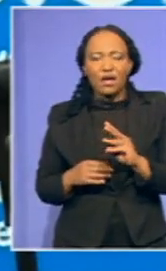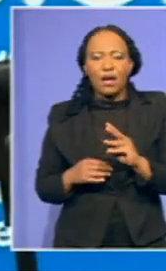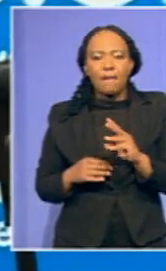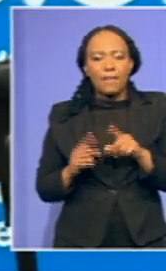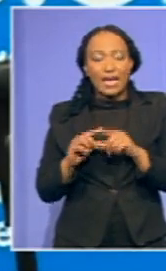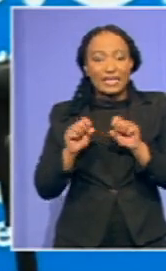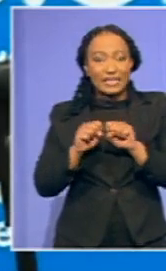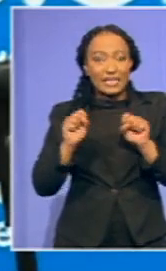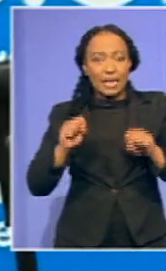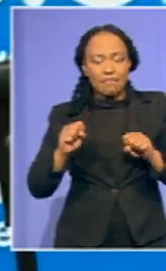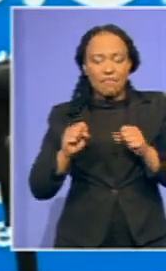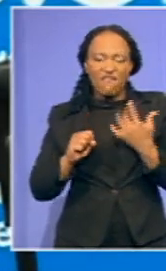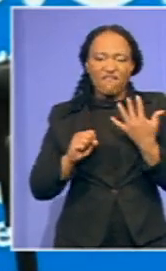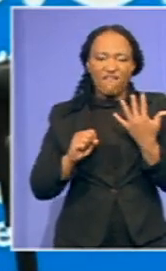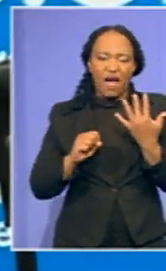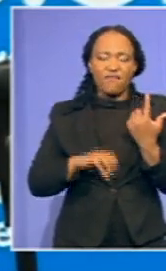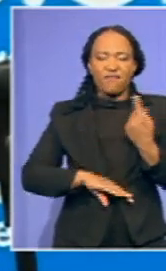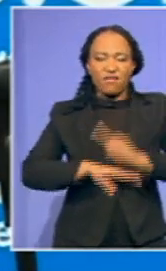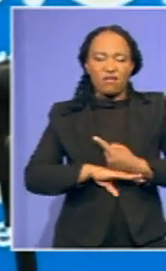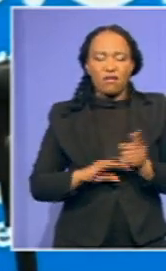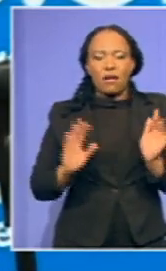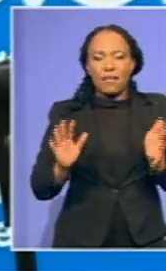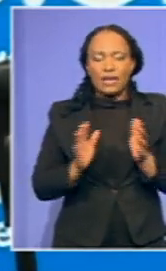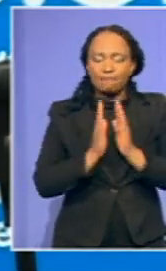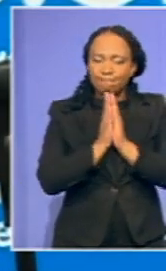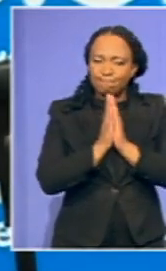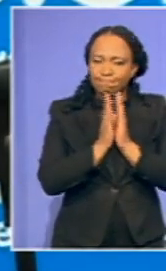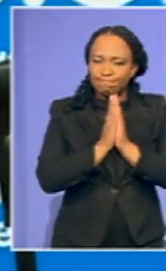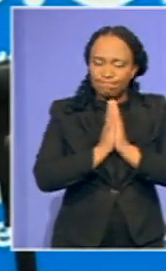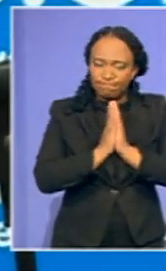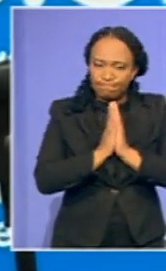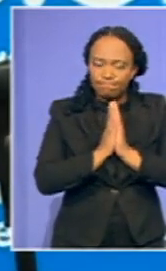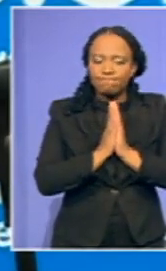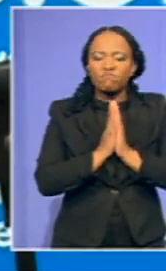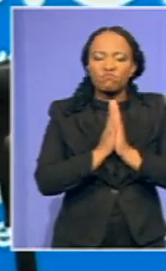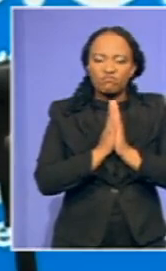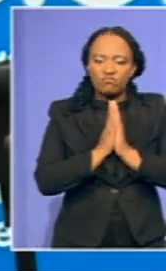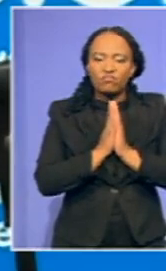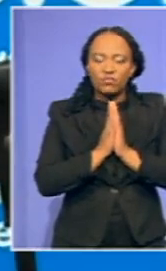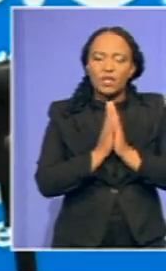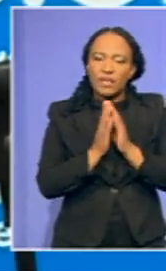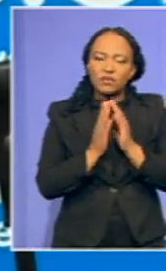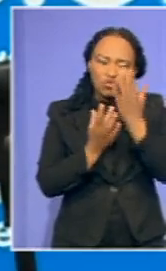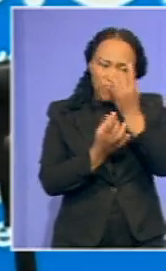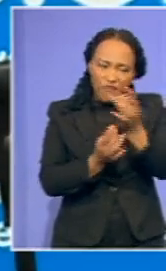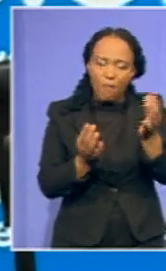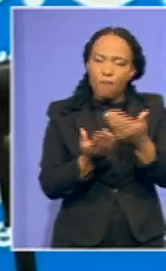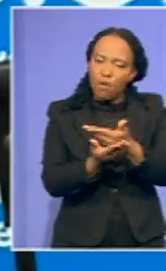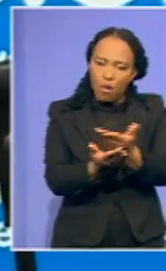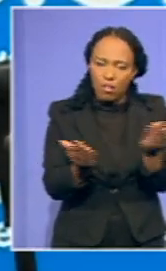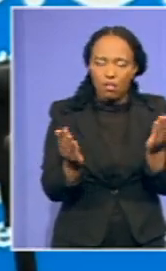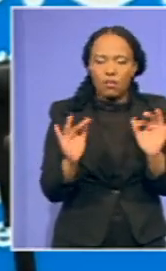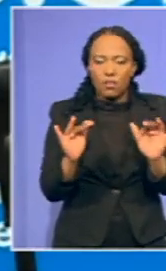the system up to 5 days. And it's a message we humbly request yourselves to communicate on our behalf to everybody, so that then